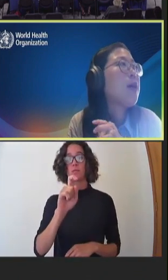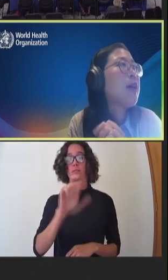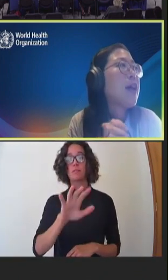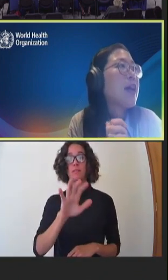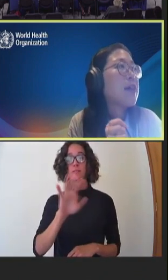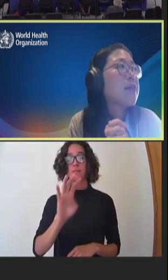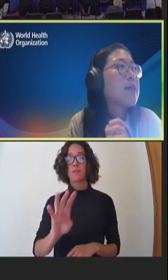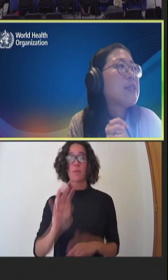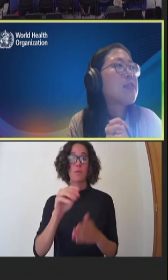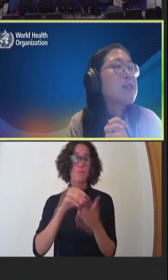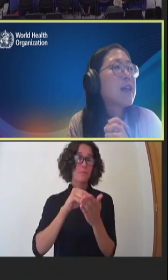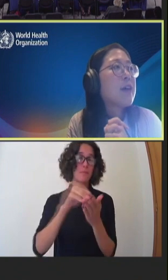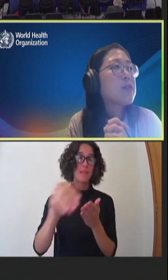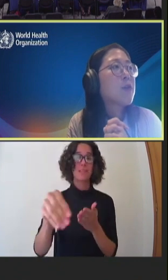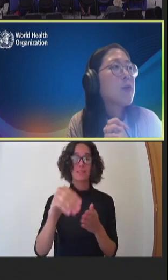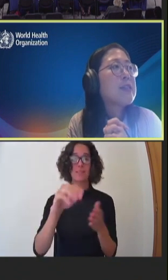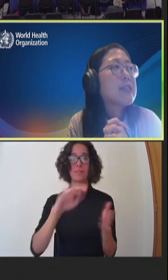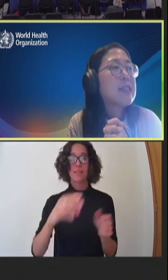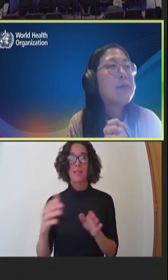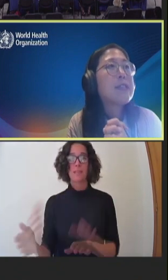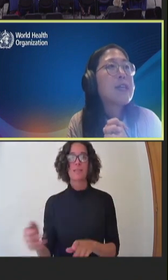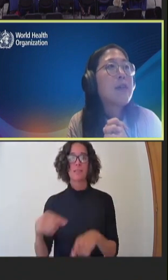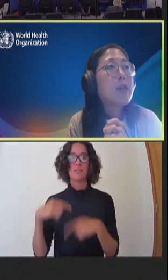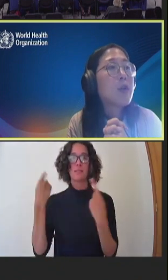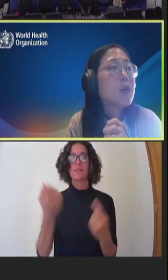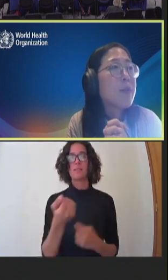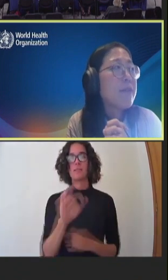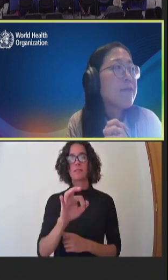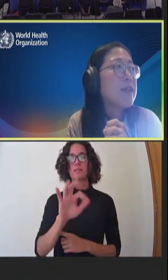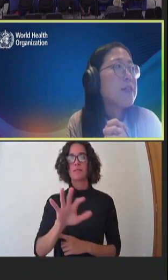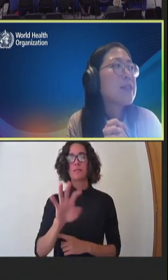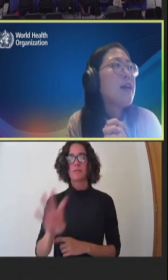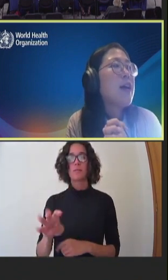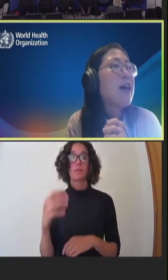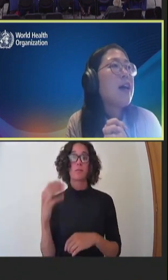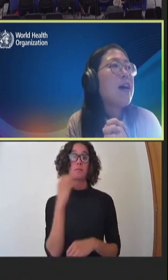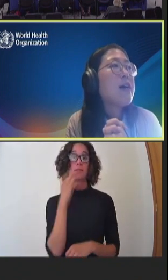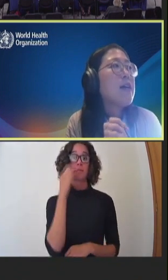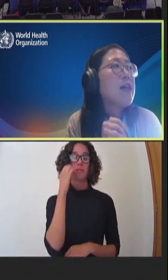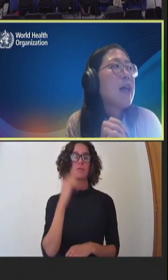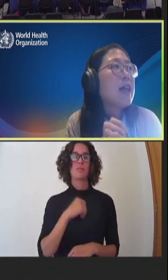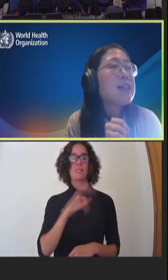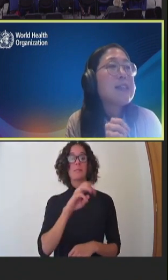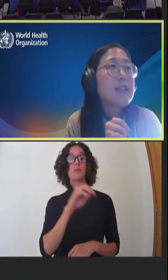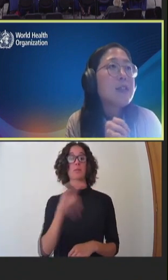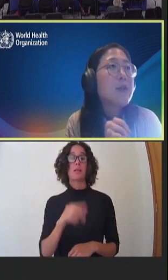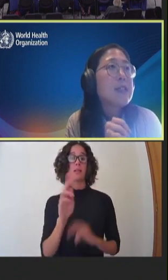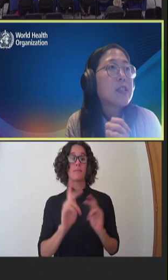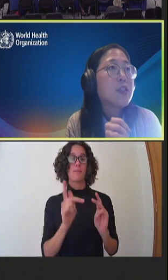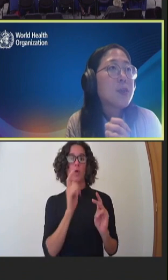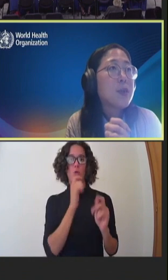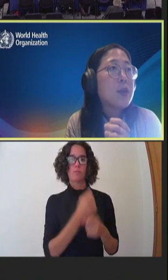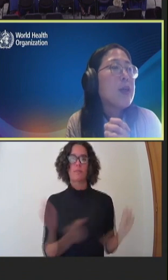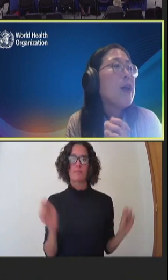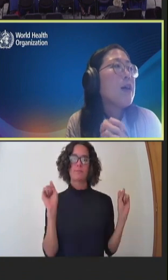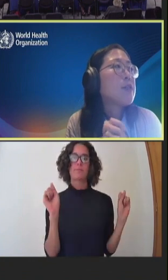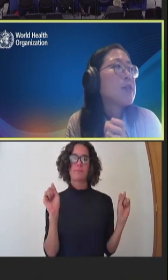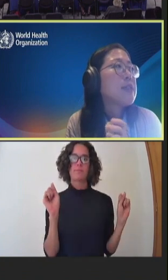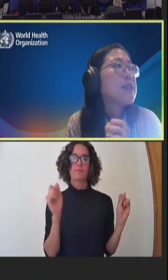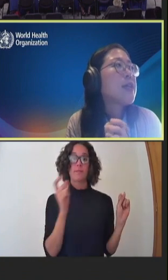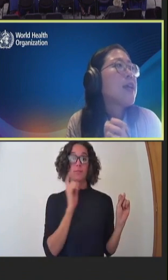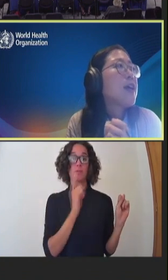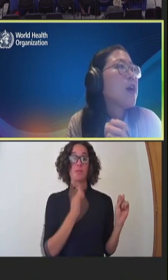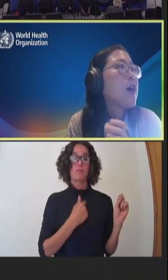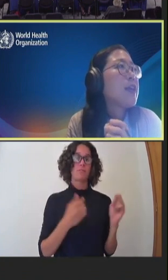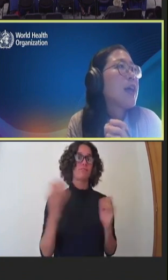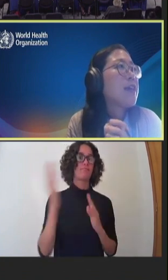1974, and measles accounts for 60% of the total benefits. and the single greatest contributor to